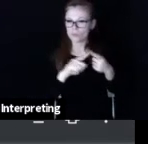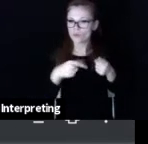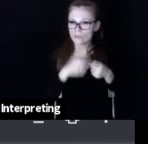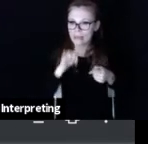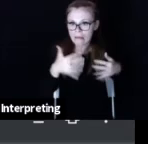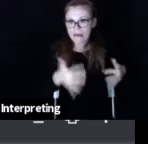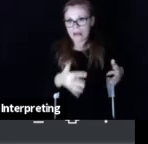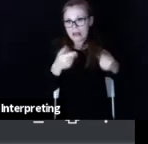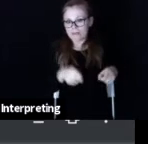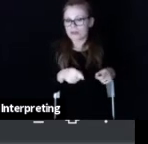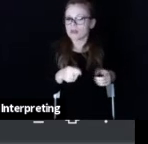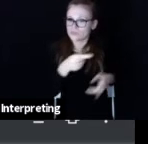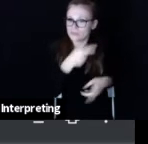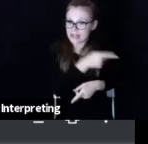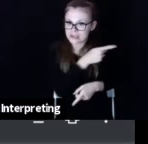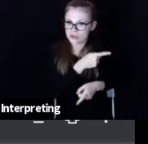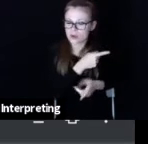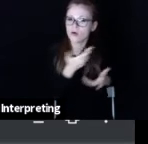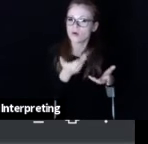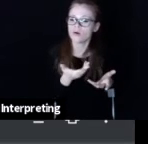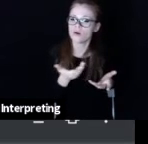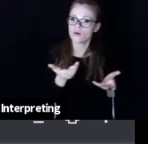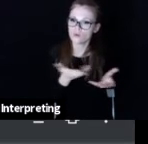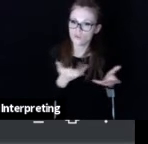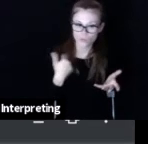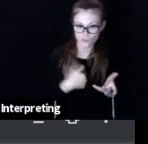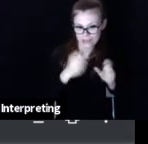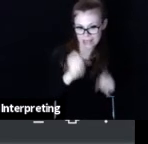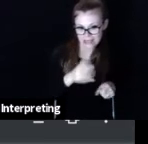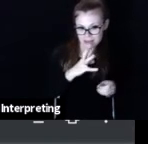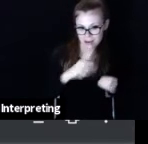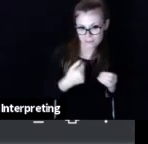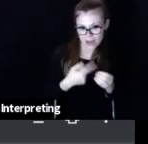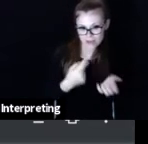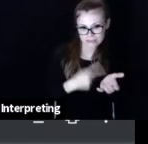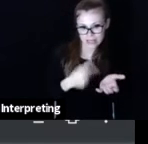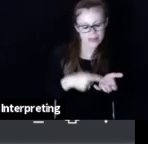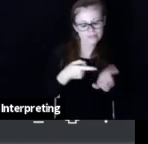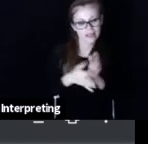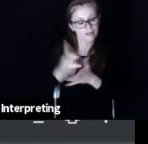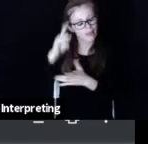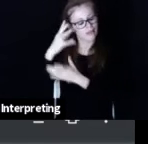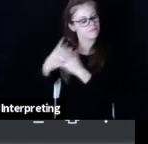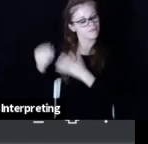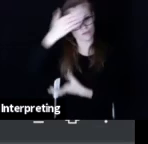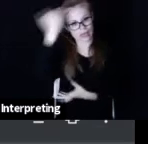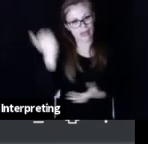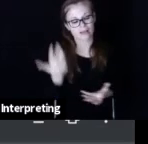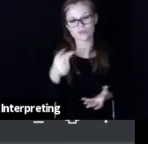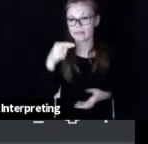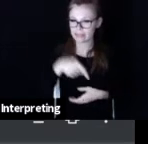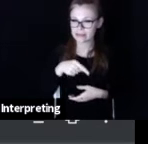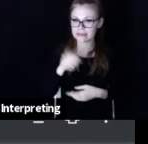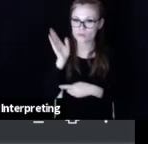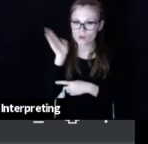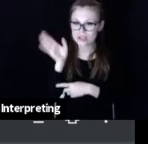in to talk about sometimes gets lost out of mind. And so this talk is going to help you a little bit in thinking